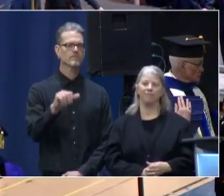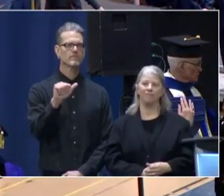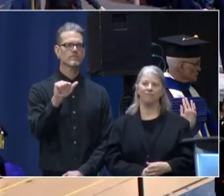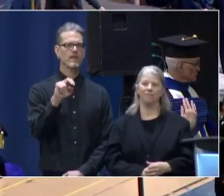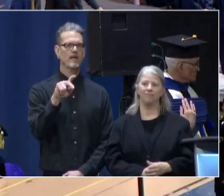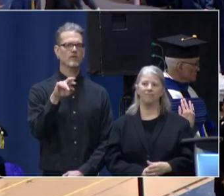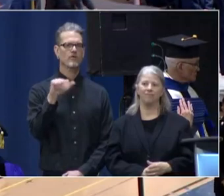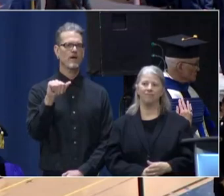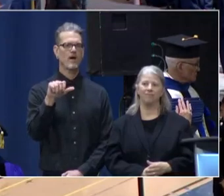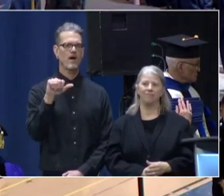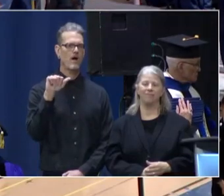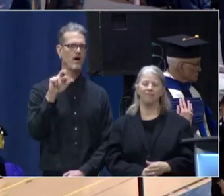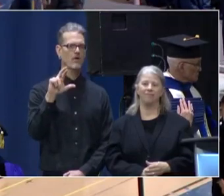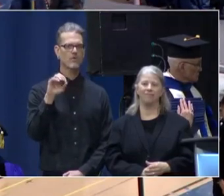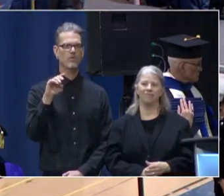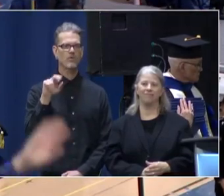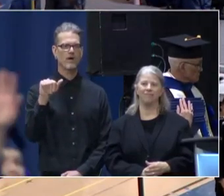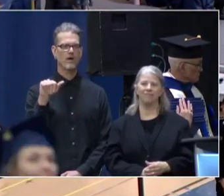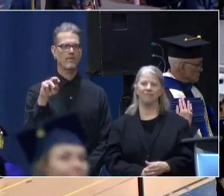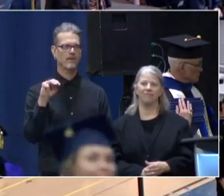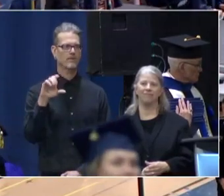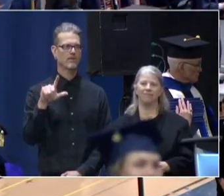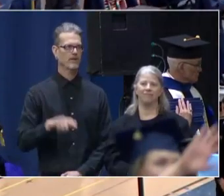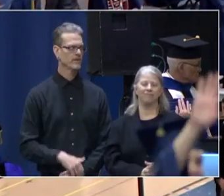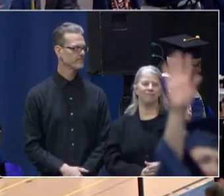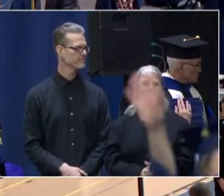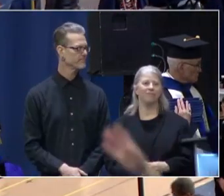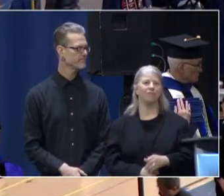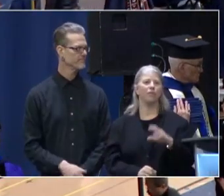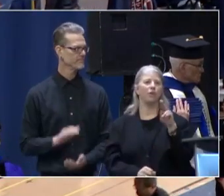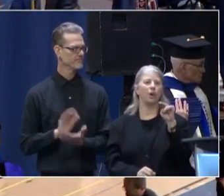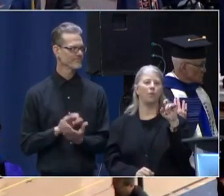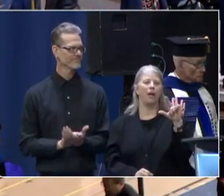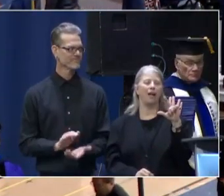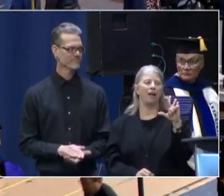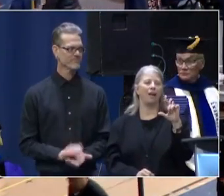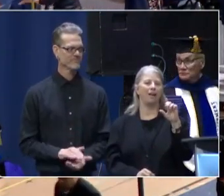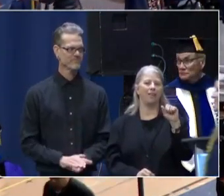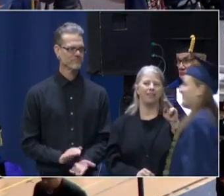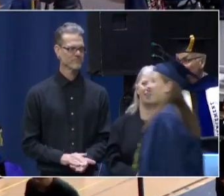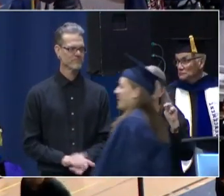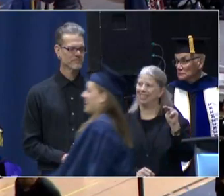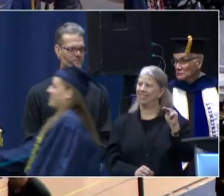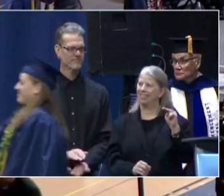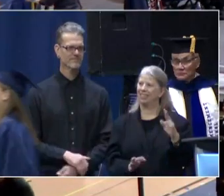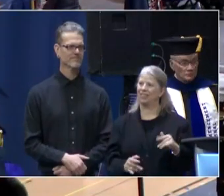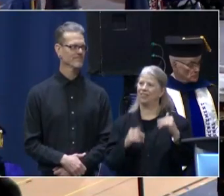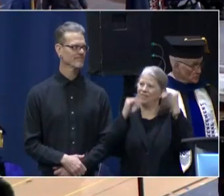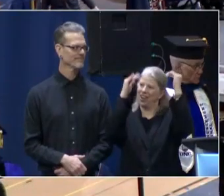Analia Acuna, magna cum laude. Noelle Strait, summa cum laude.